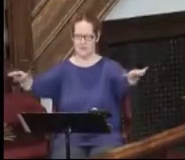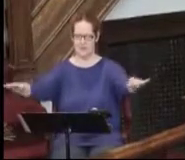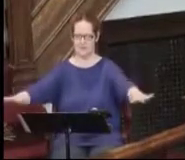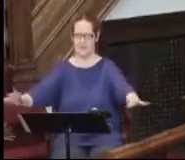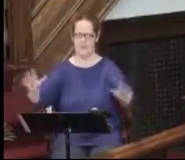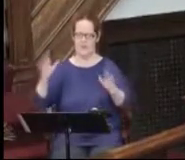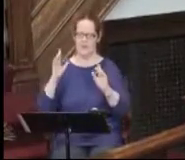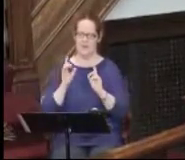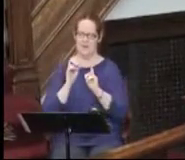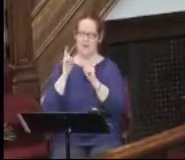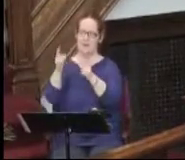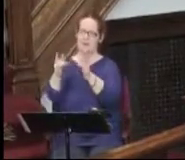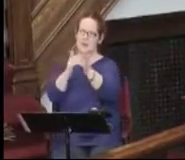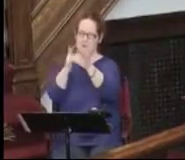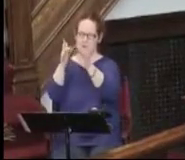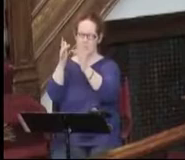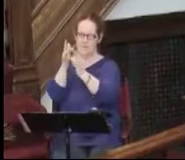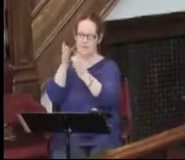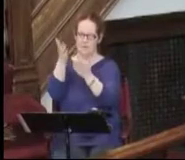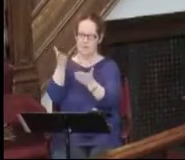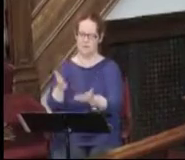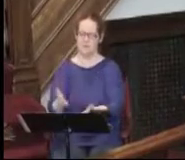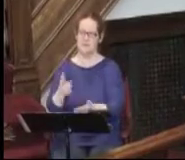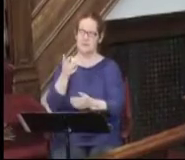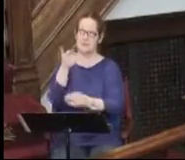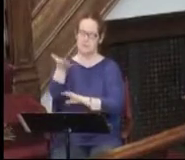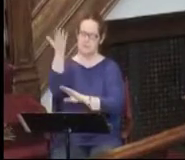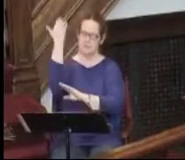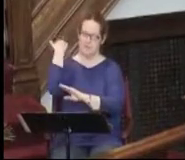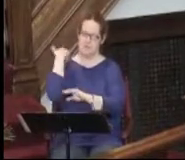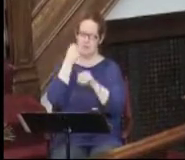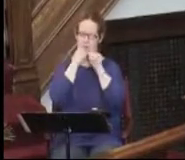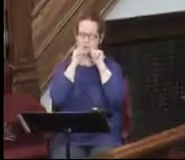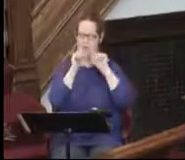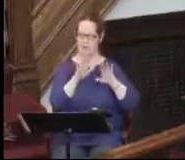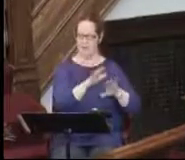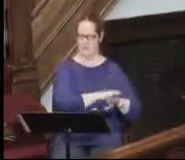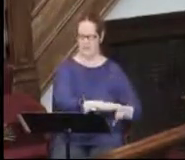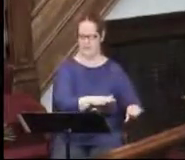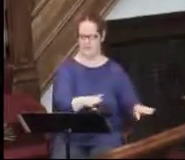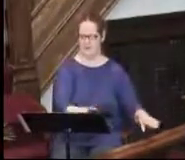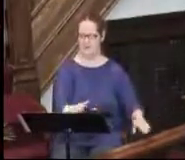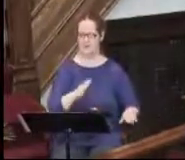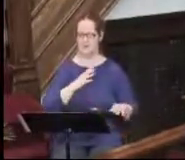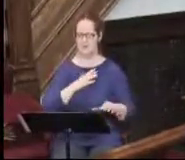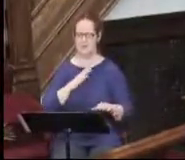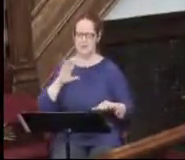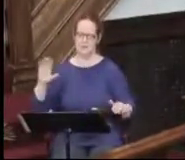Thank you.